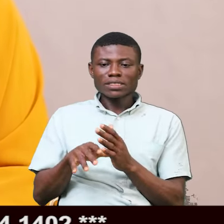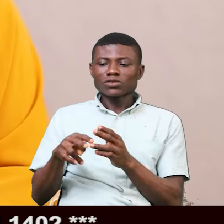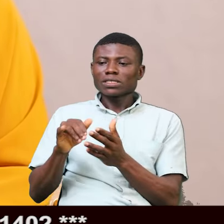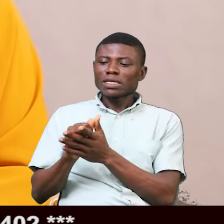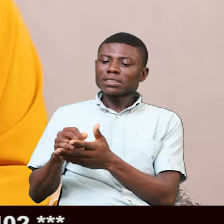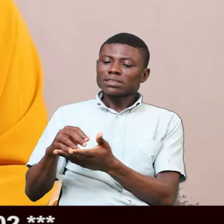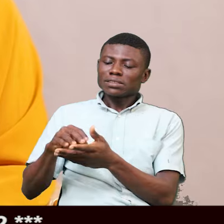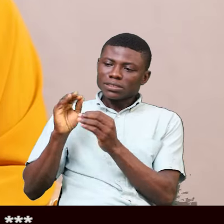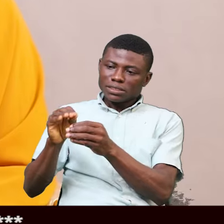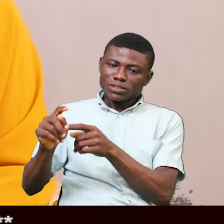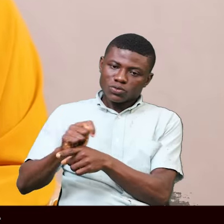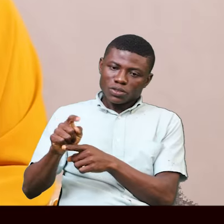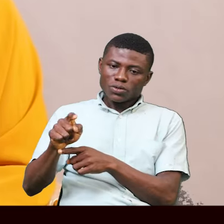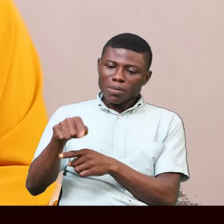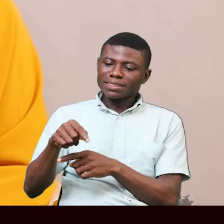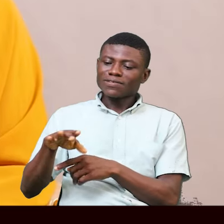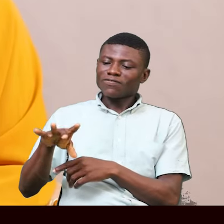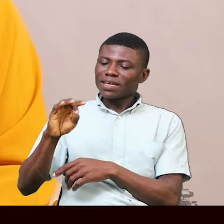siu.